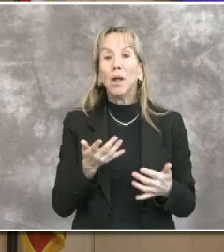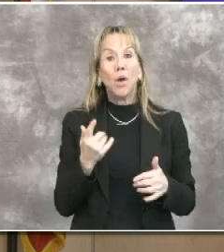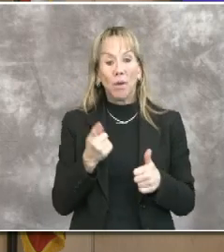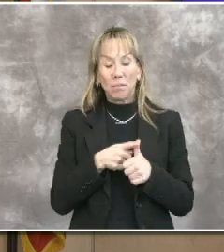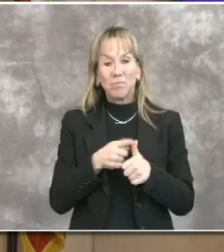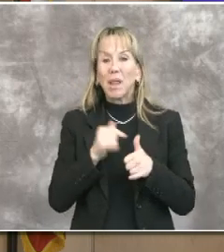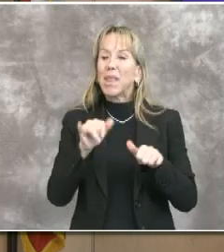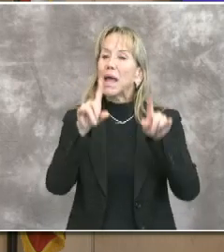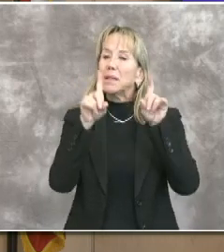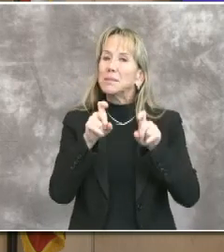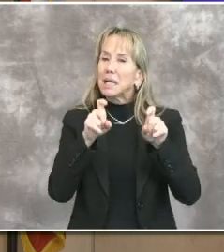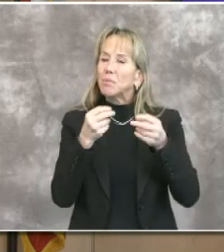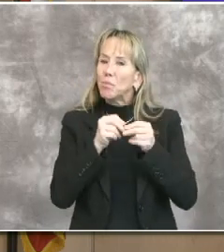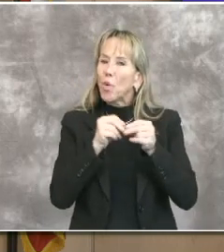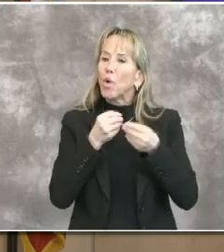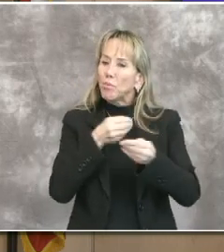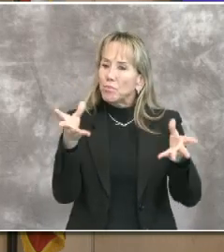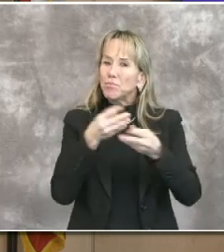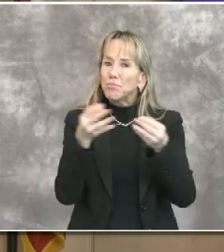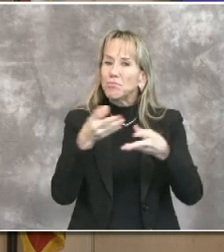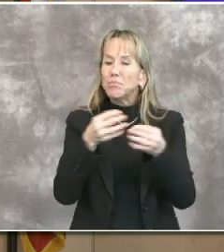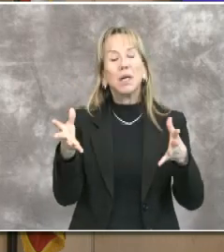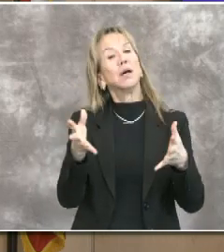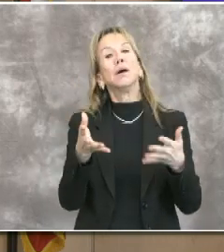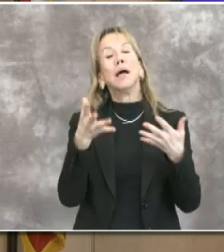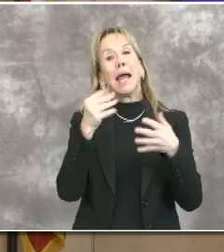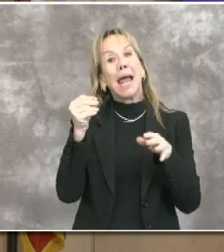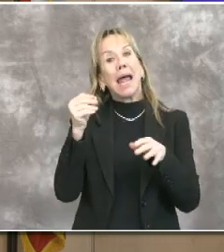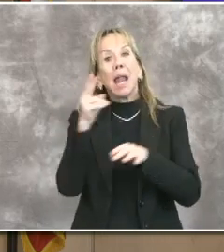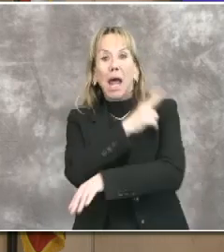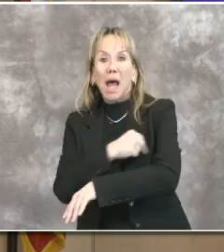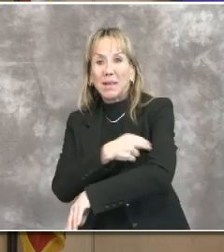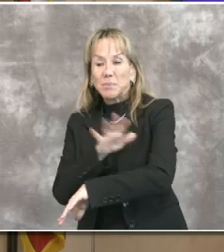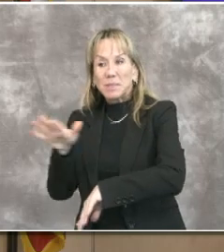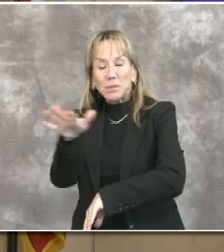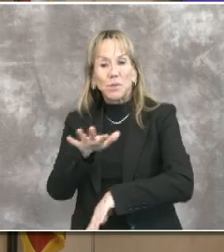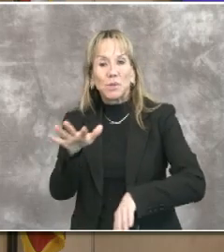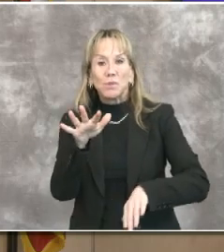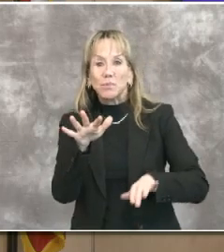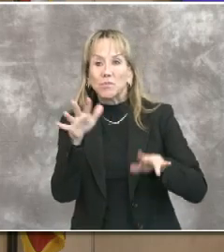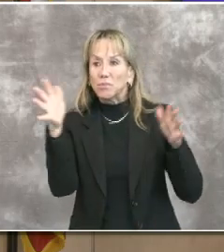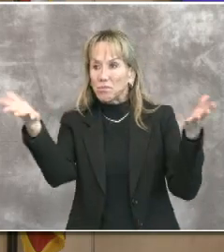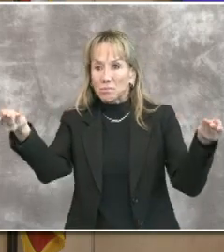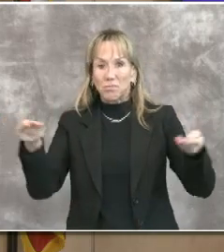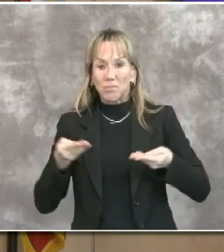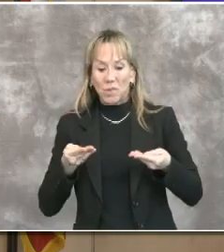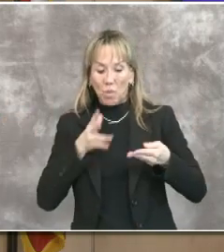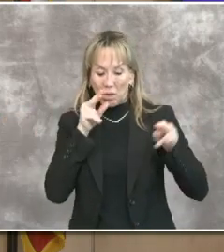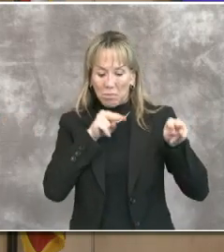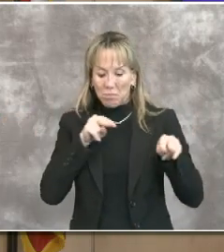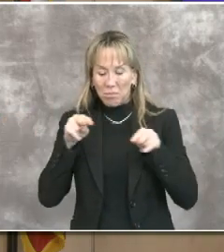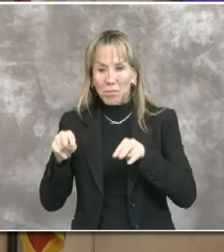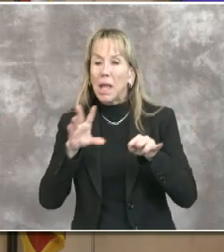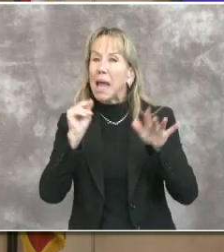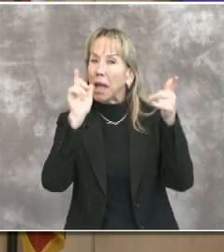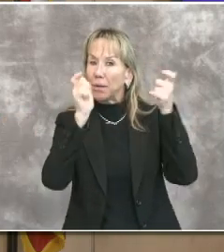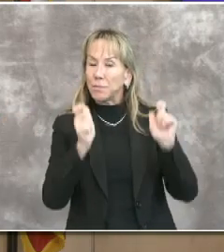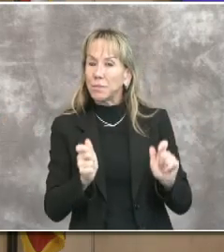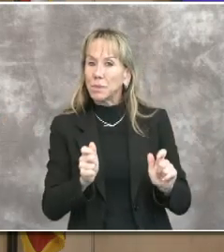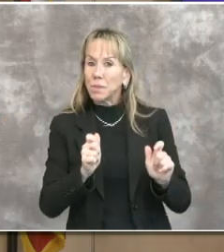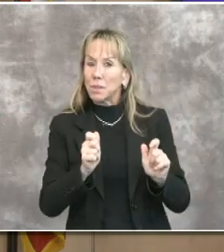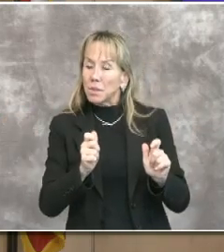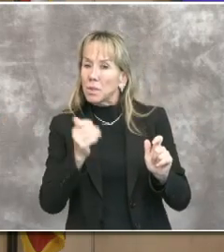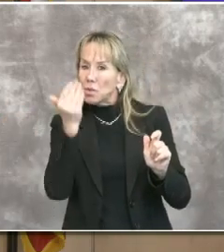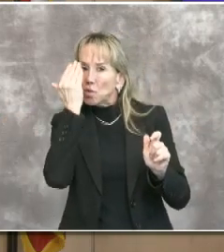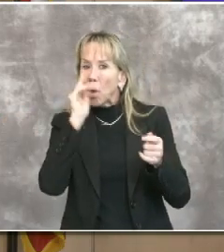positive, along with new hospitalizations. And so we will continue to monitor those metrics, along with refining our approach to let us know when we